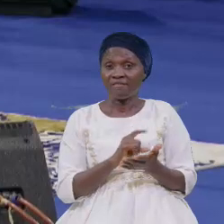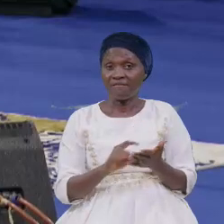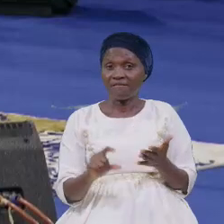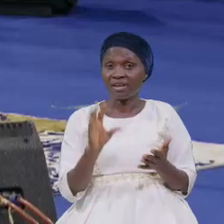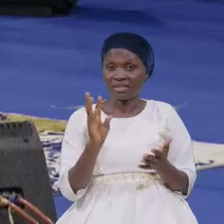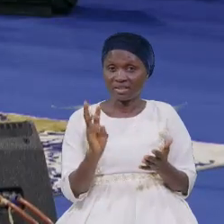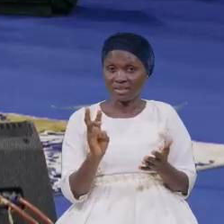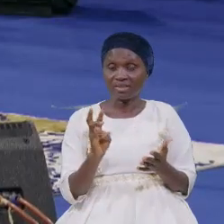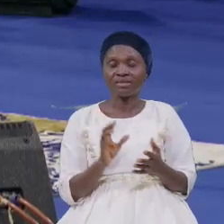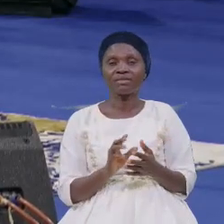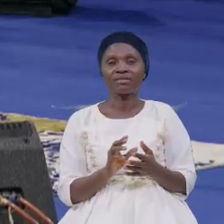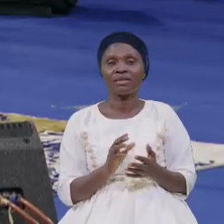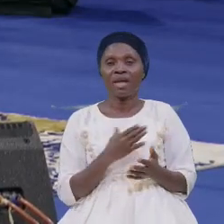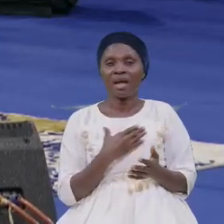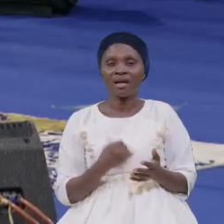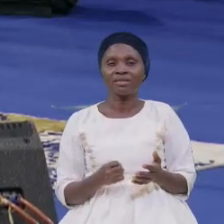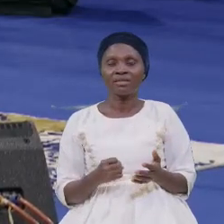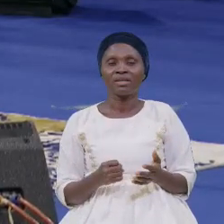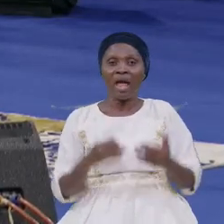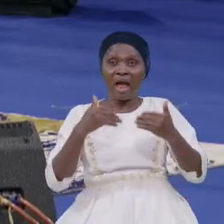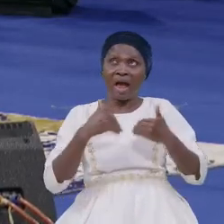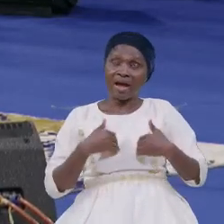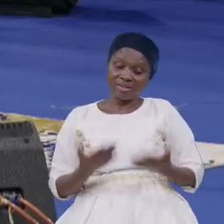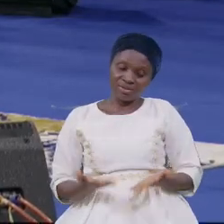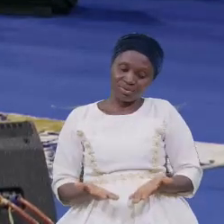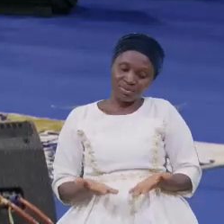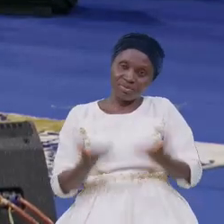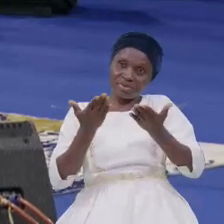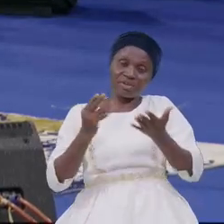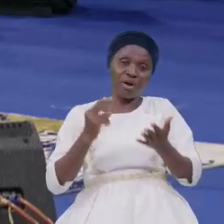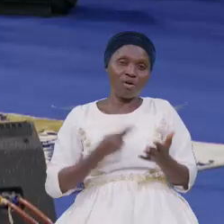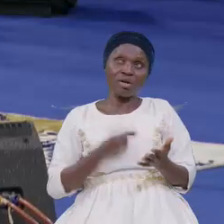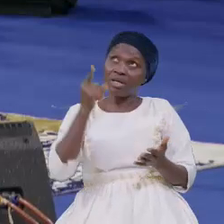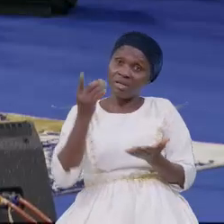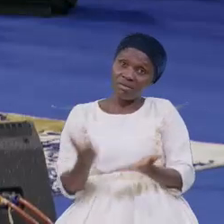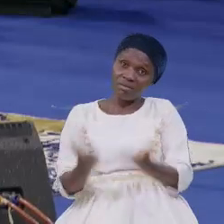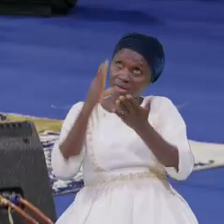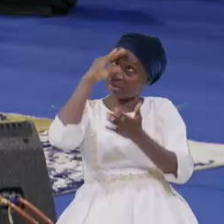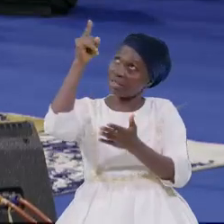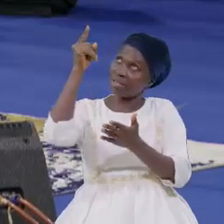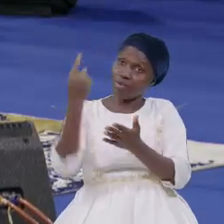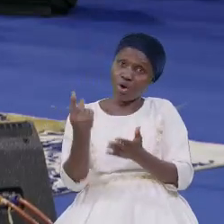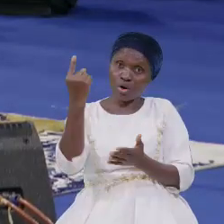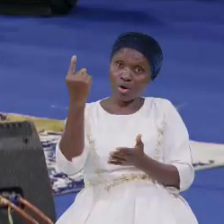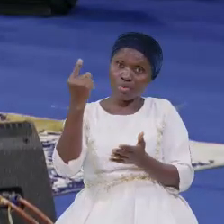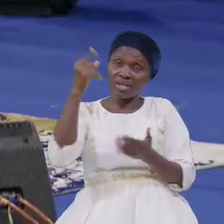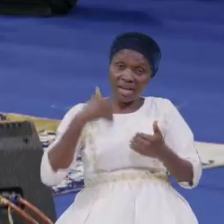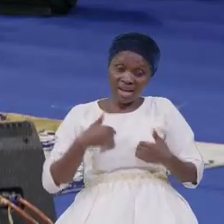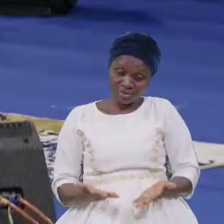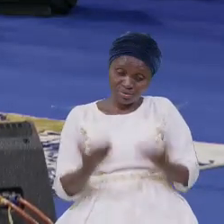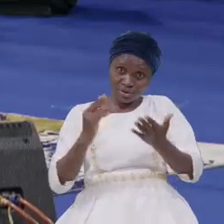has raised us. He raised him up. He has raised us up together